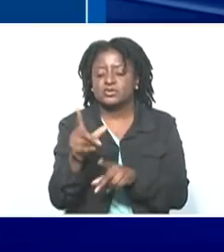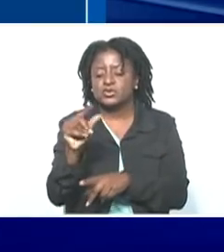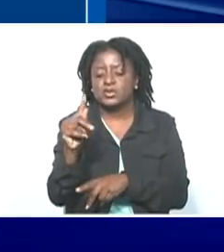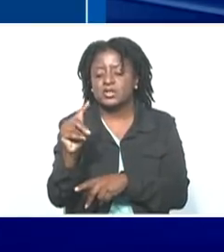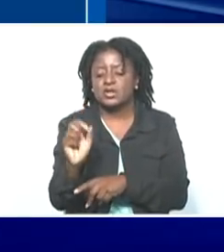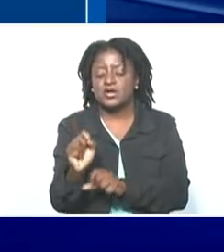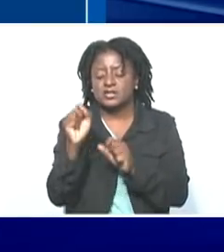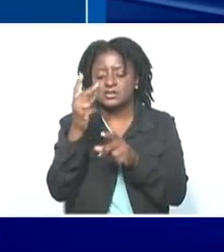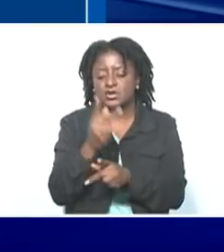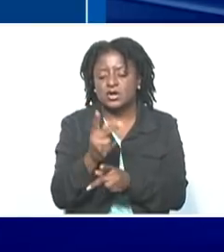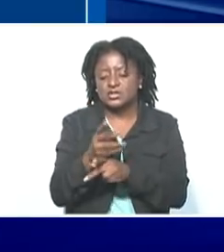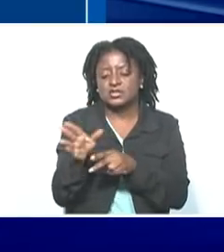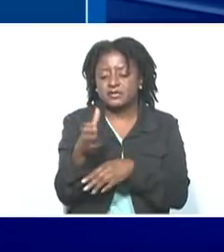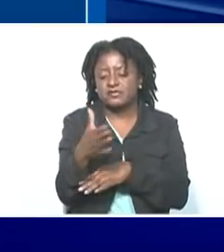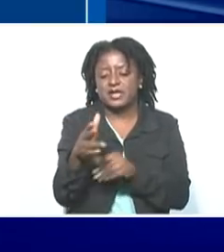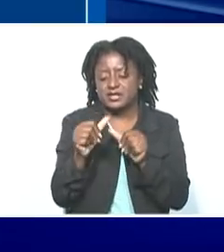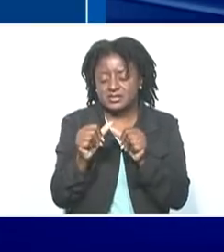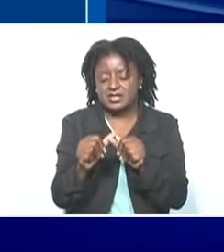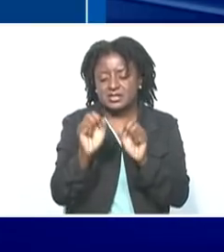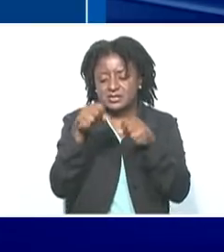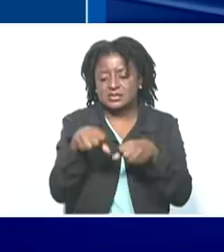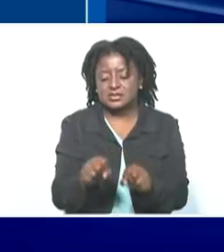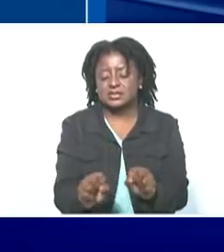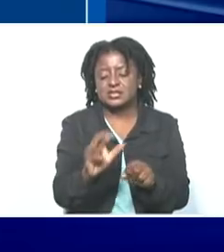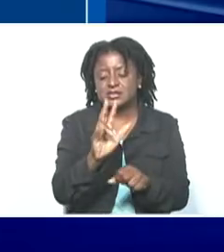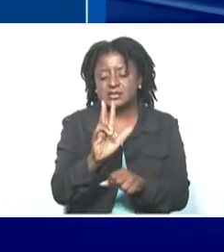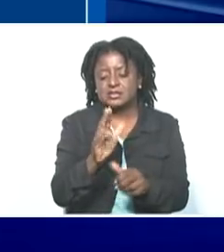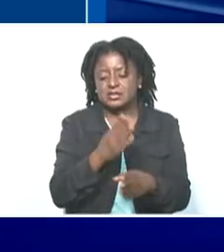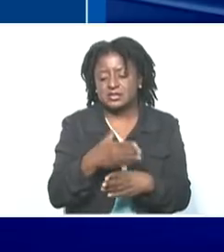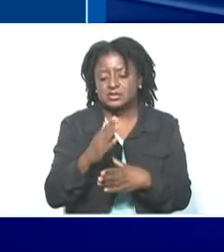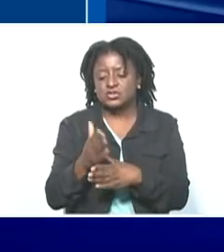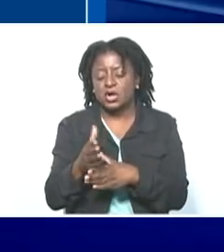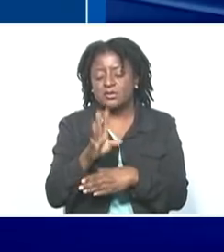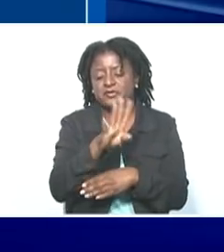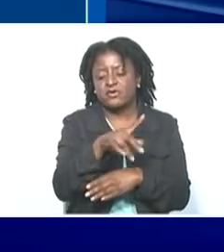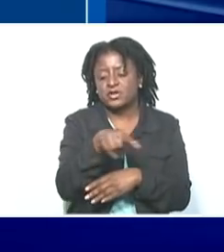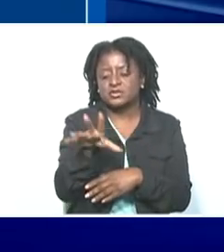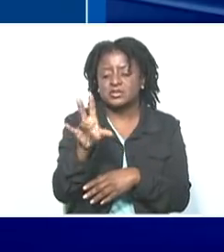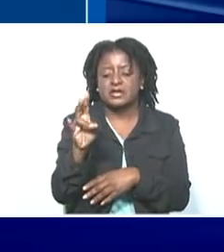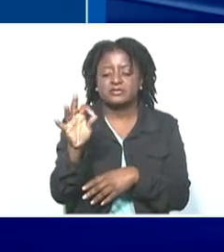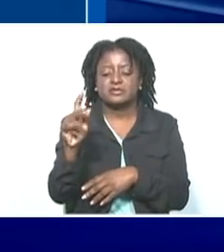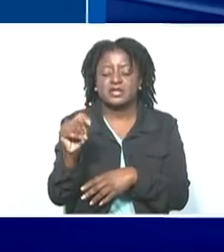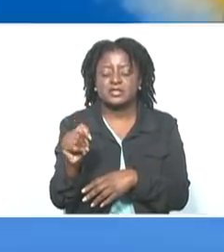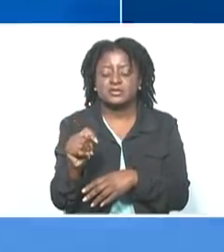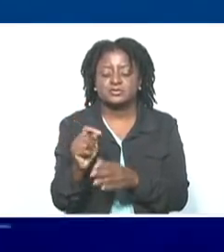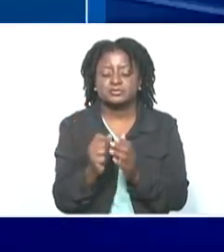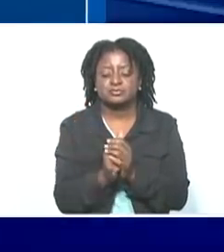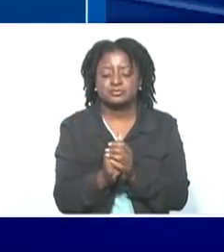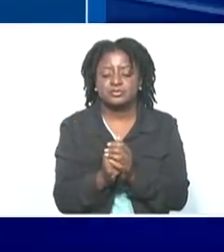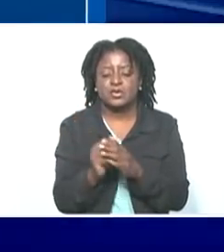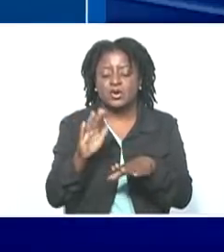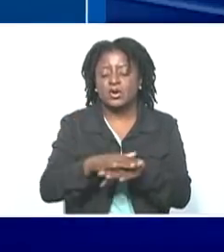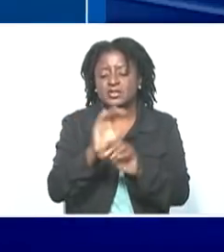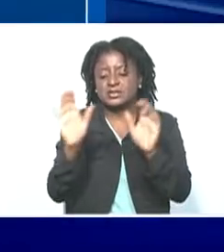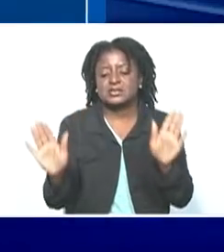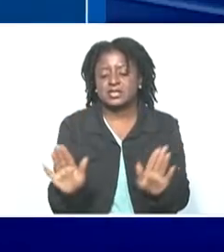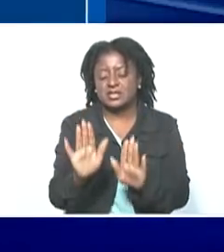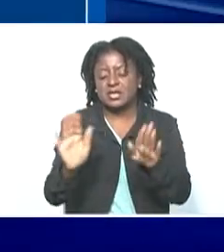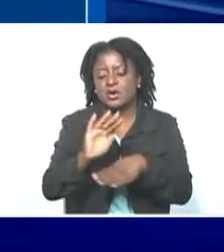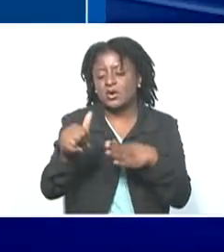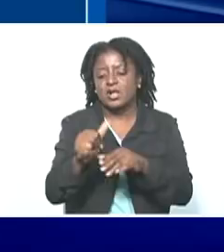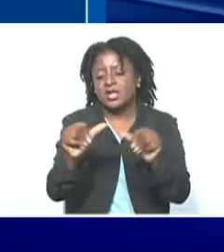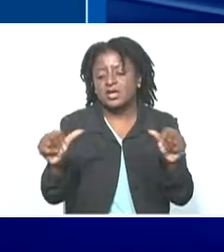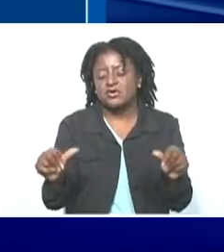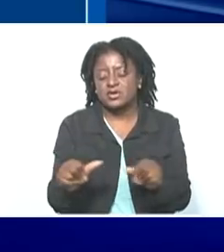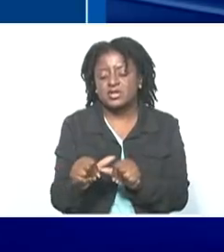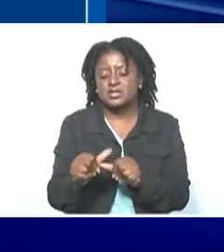caution flag stays in place. Wave heights continue choppy at 4 to 7 feet over the ocean. And on Sunday, for all areas,